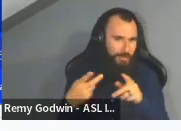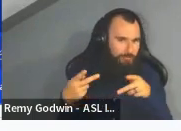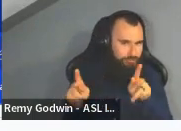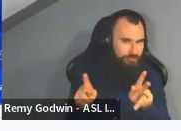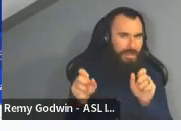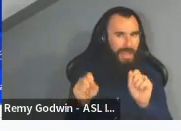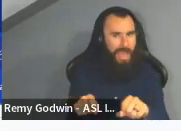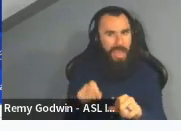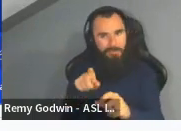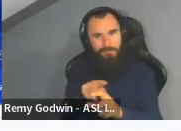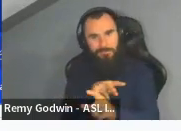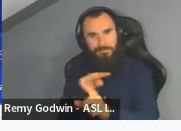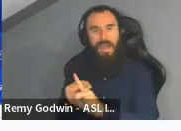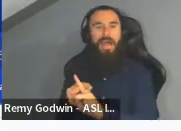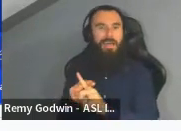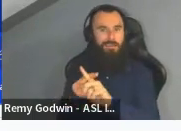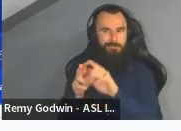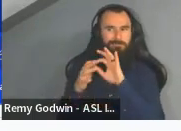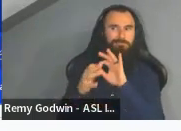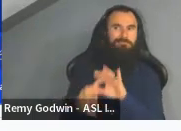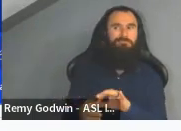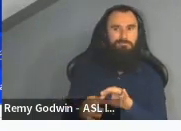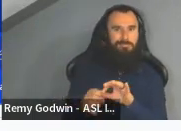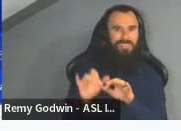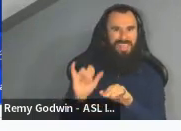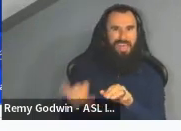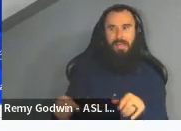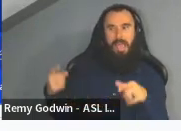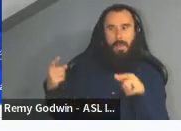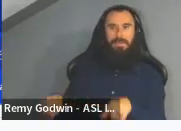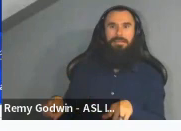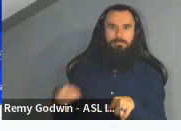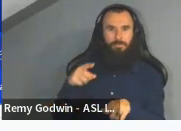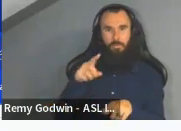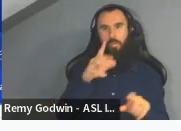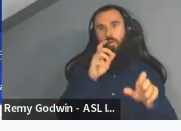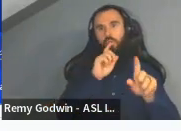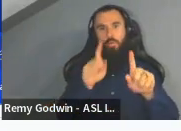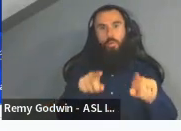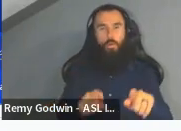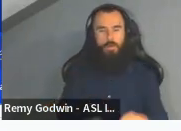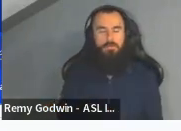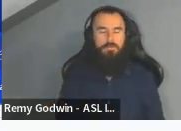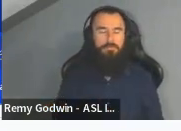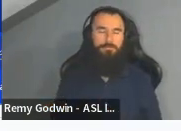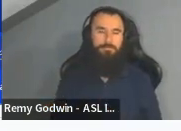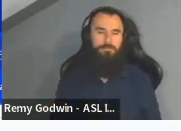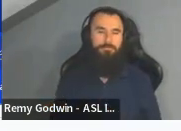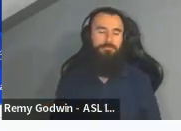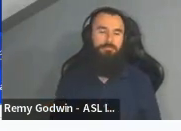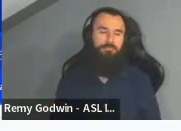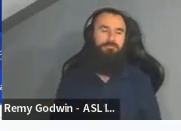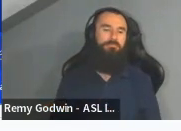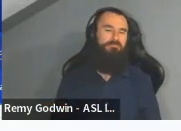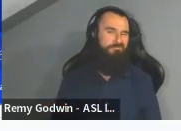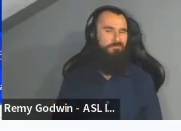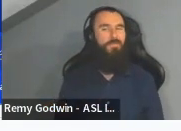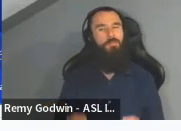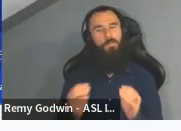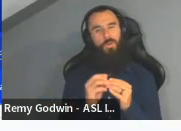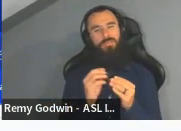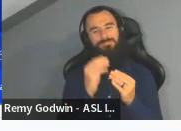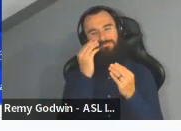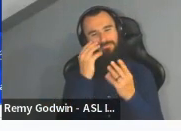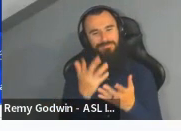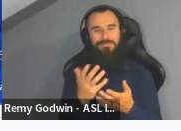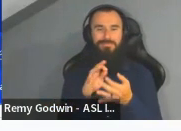from the actual offense that you're reporting. And it gives you a little more information about your